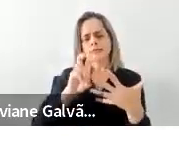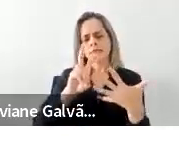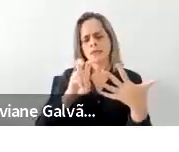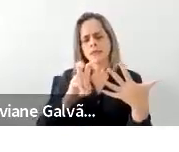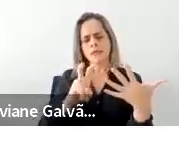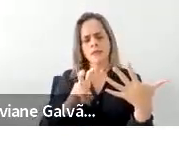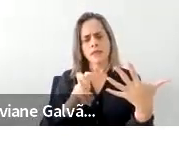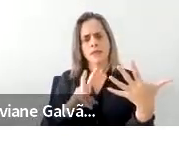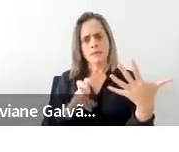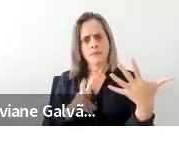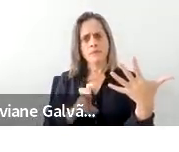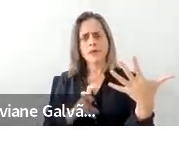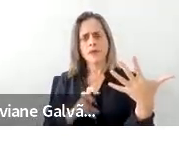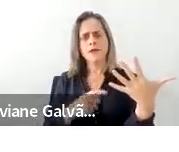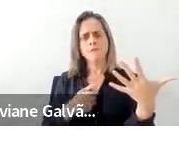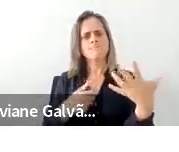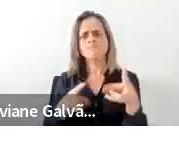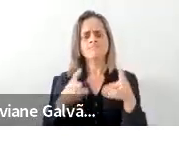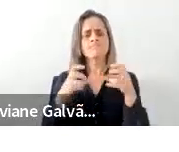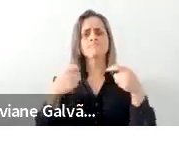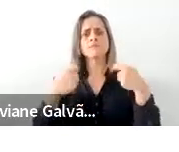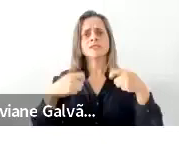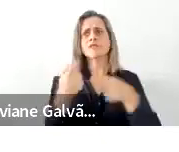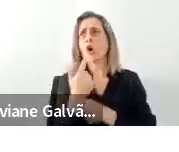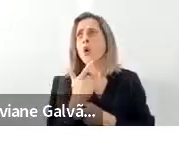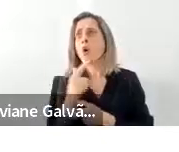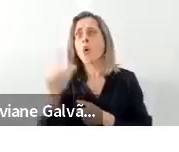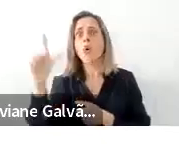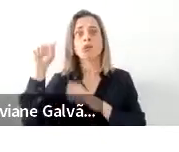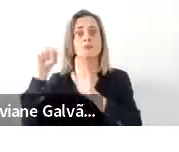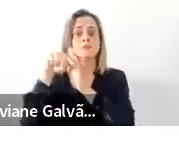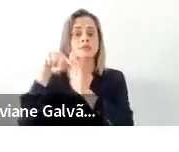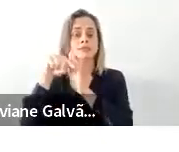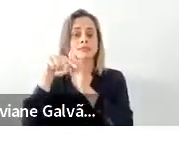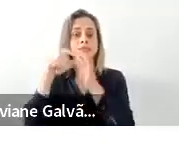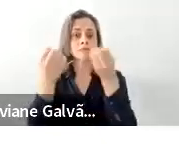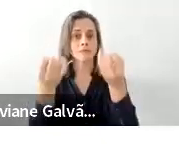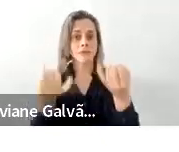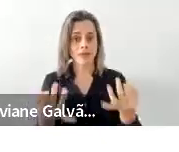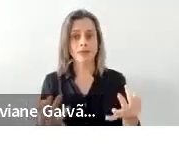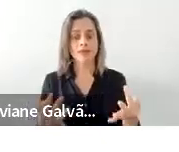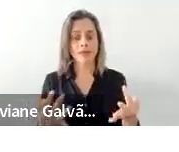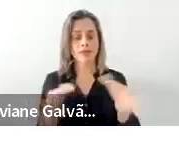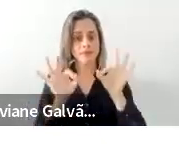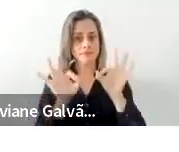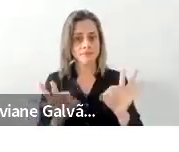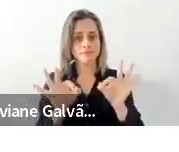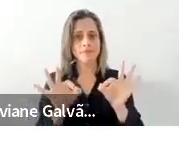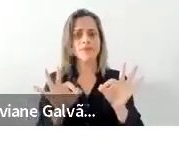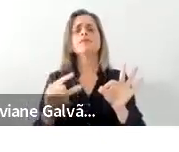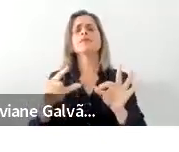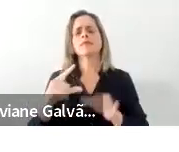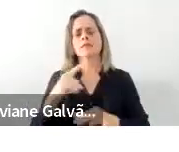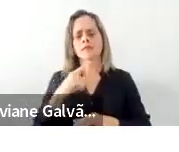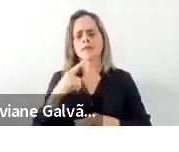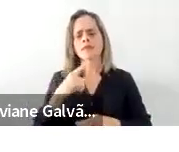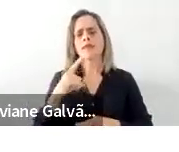as well. These texts, I'm sure, will be available in Portuguese as well through the